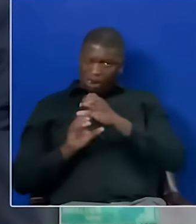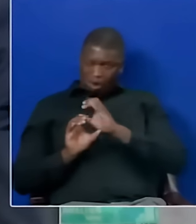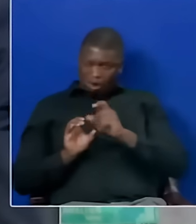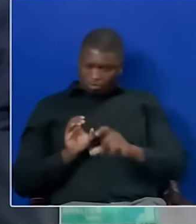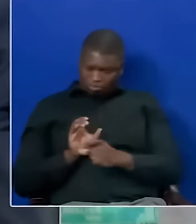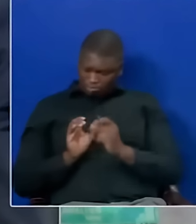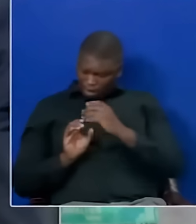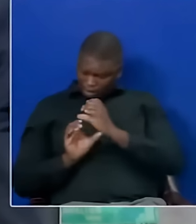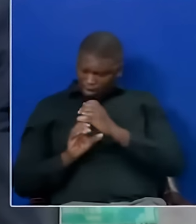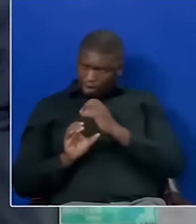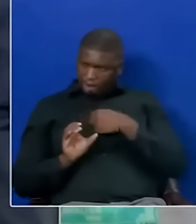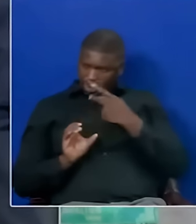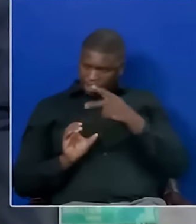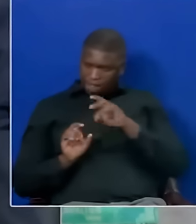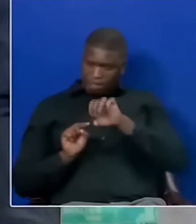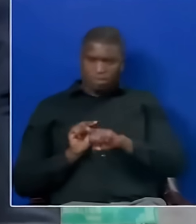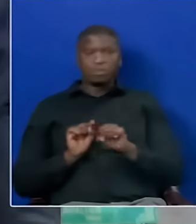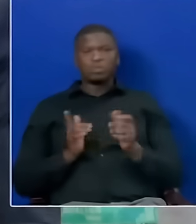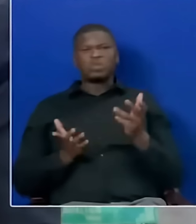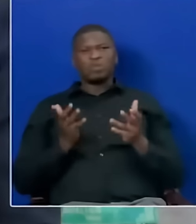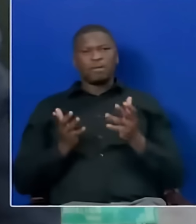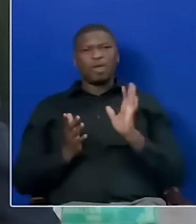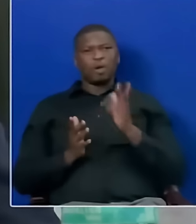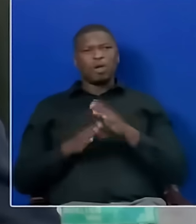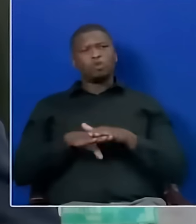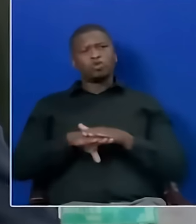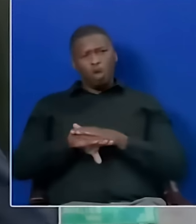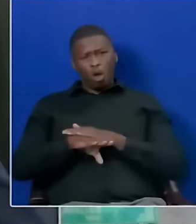maybe I will take the commissioner slowly so that they can understand, because